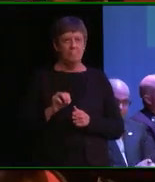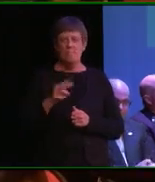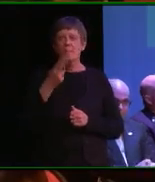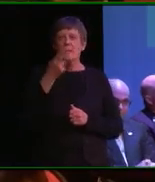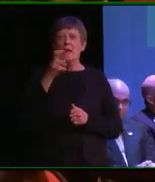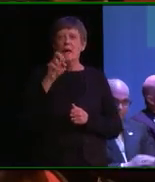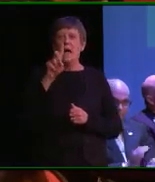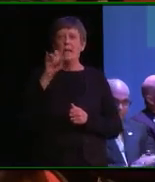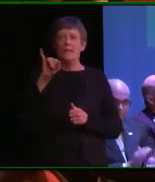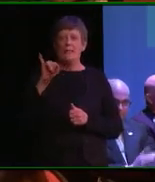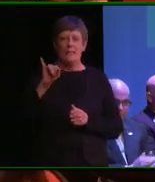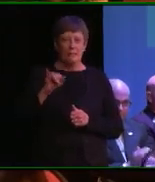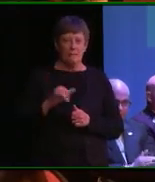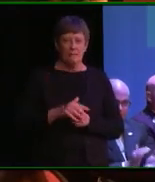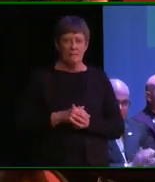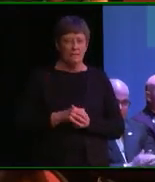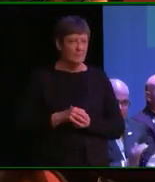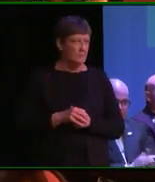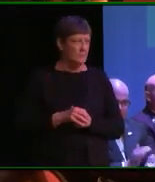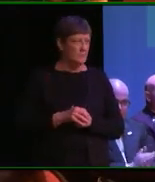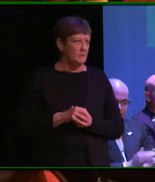Heidi Freitas,